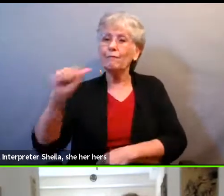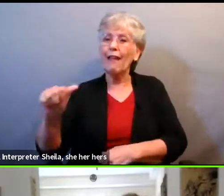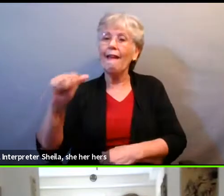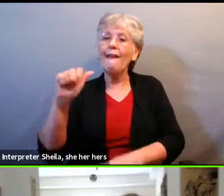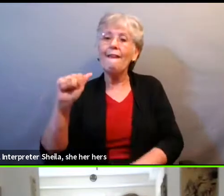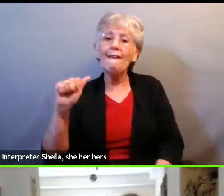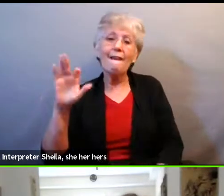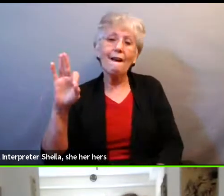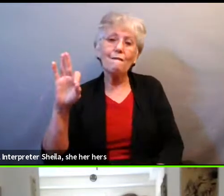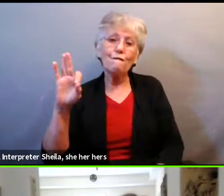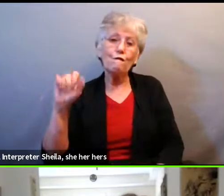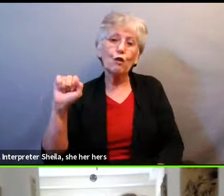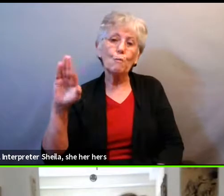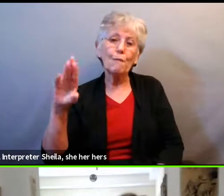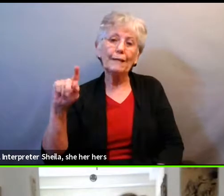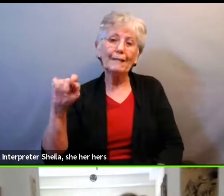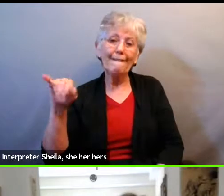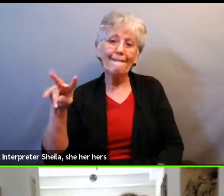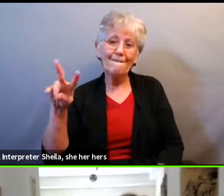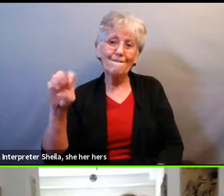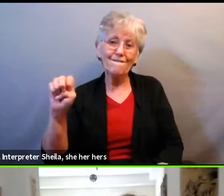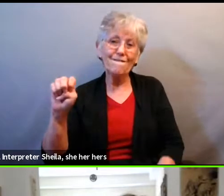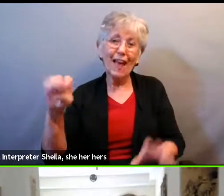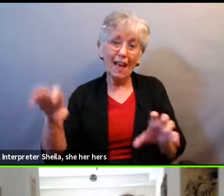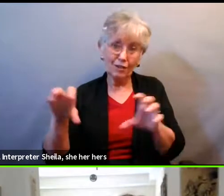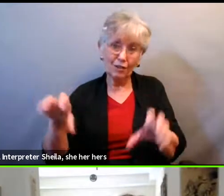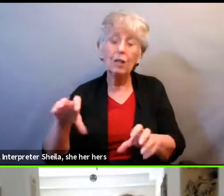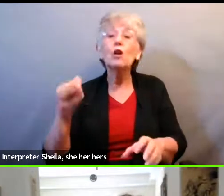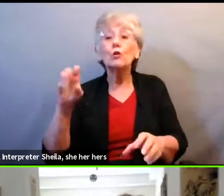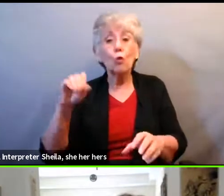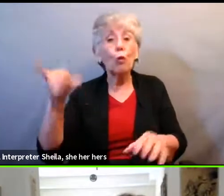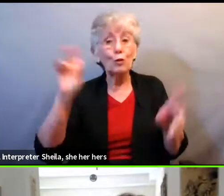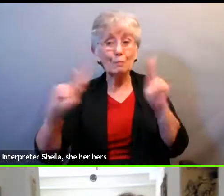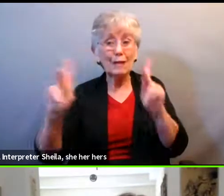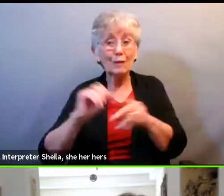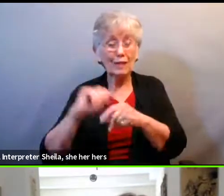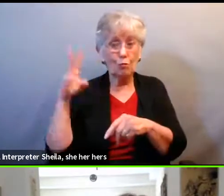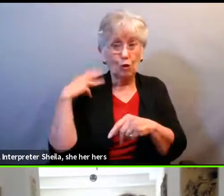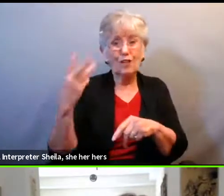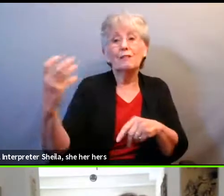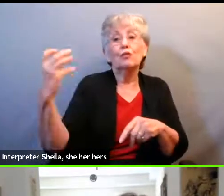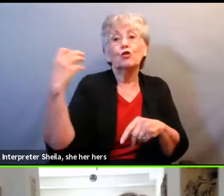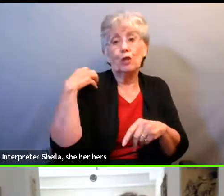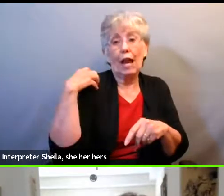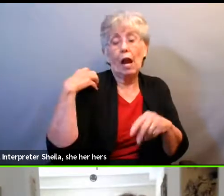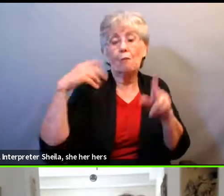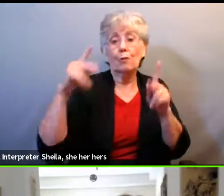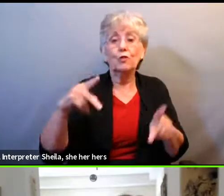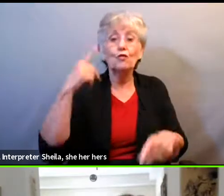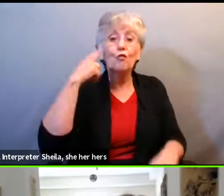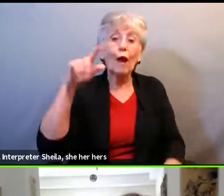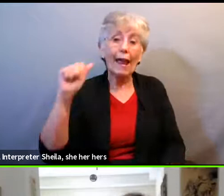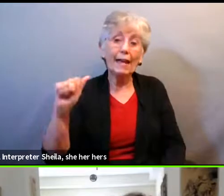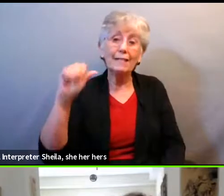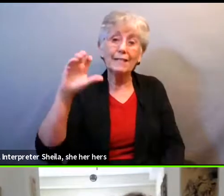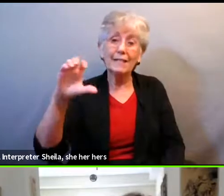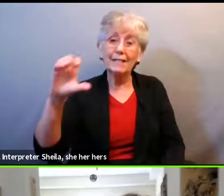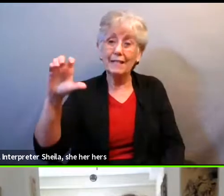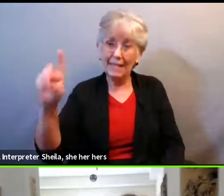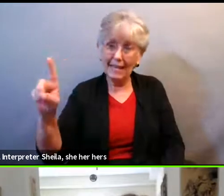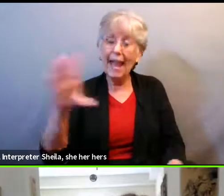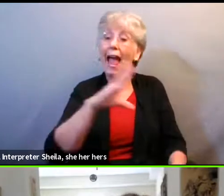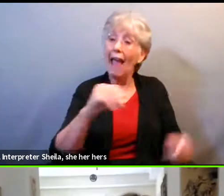So the people in Washington, the chairperson of ACCD and the